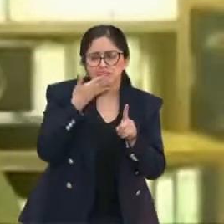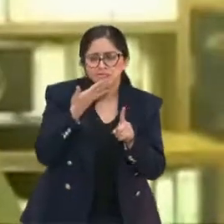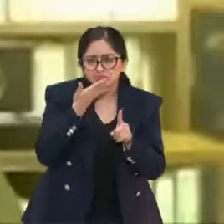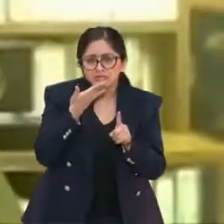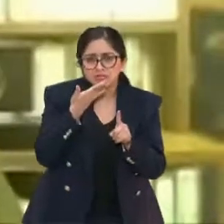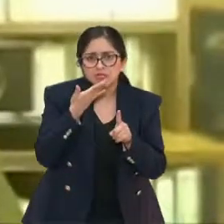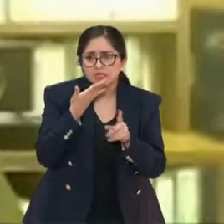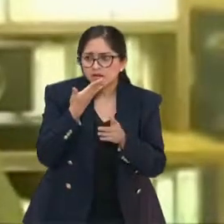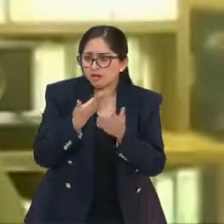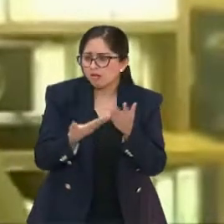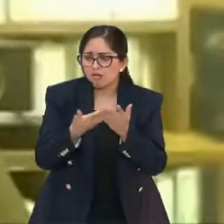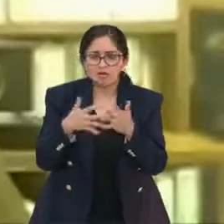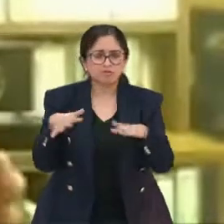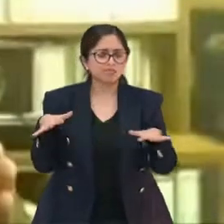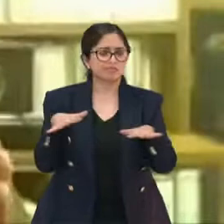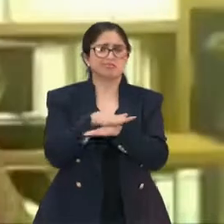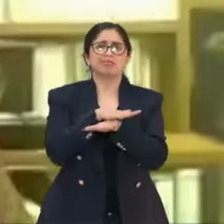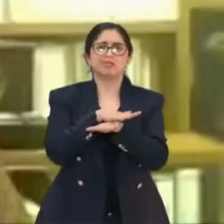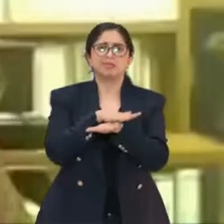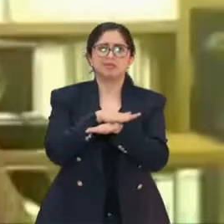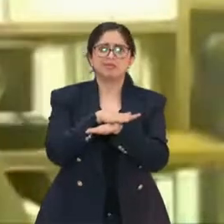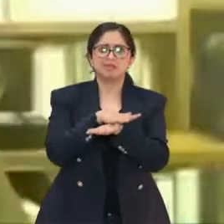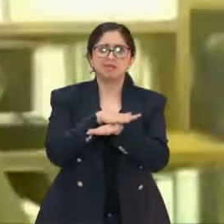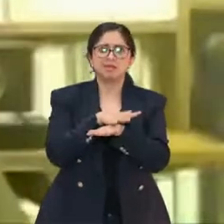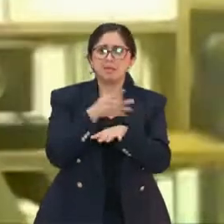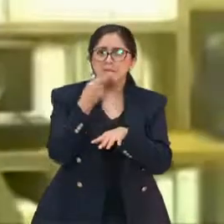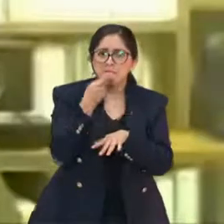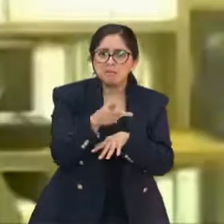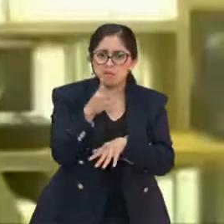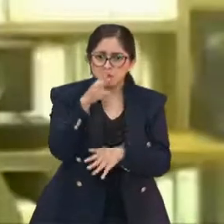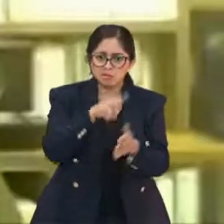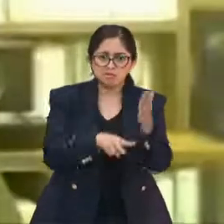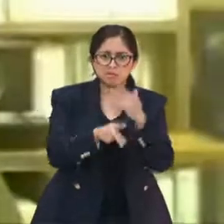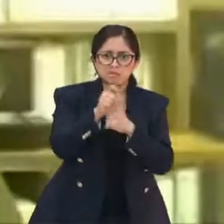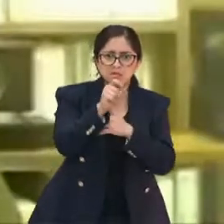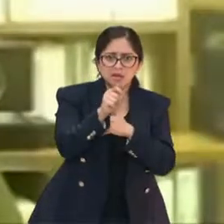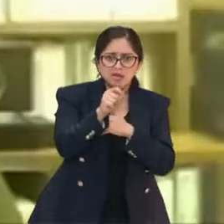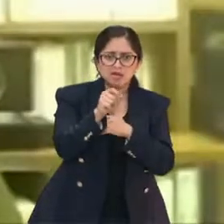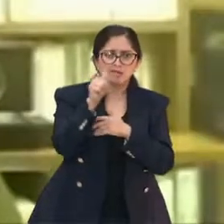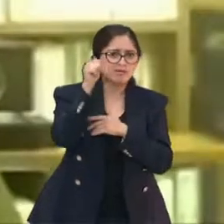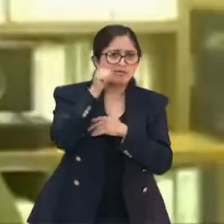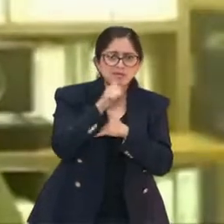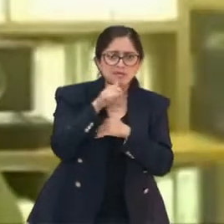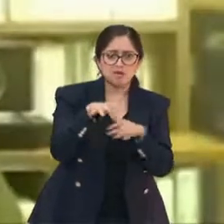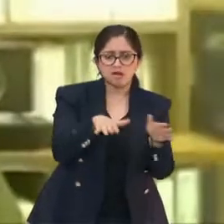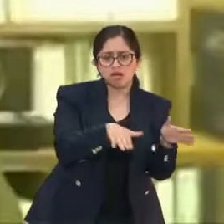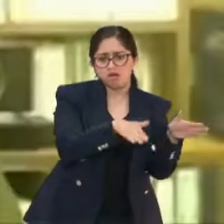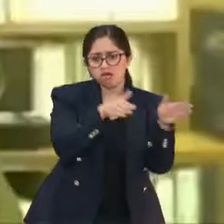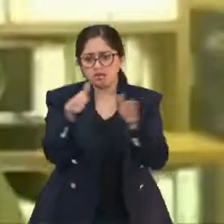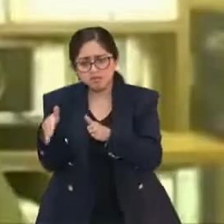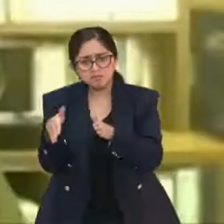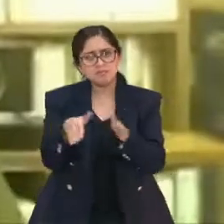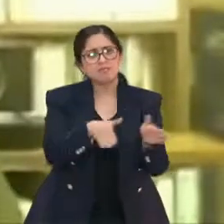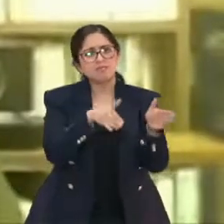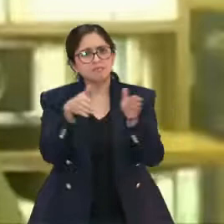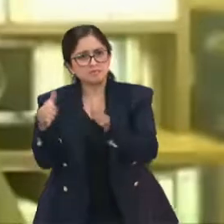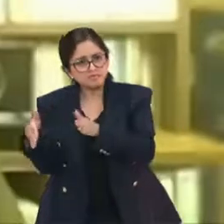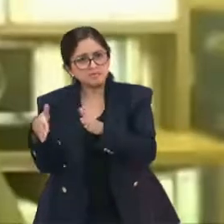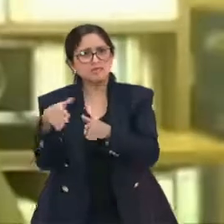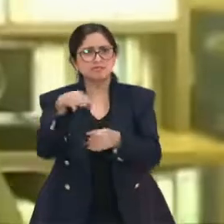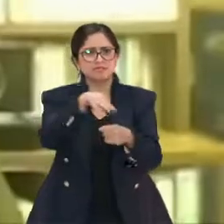disorganizing the typical pace of societies. 2020 had this